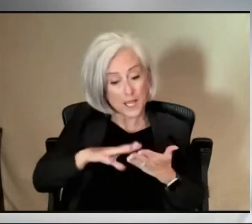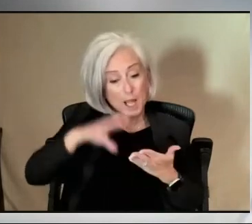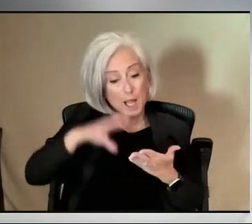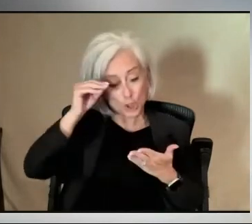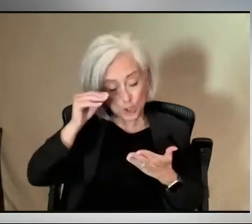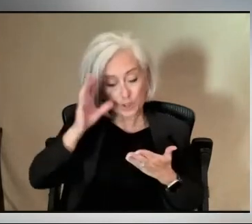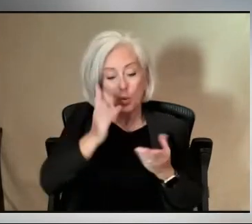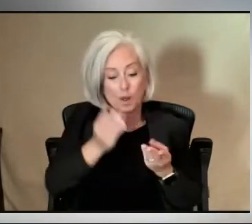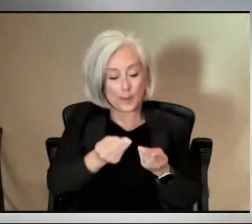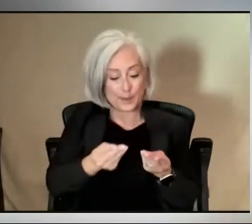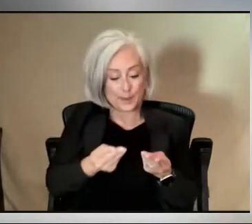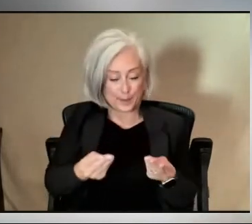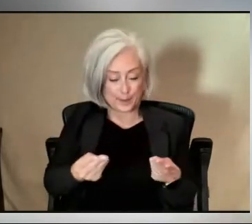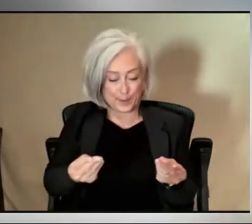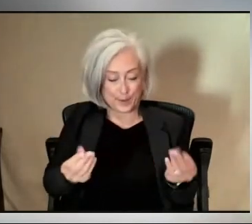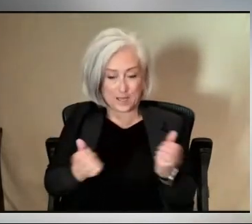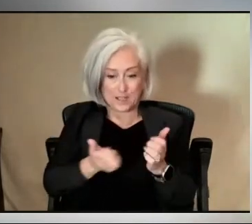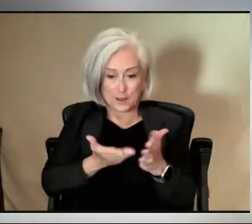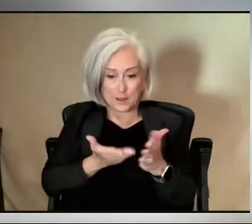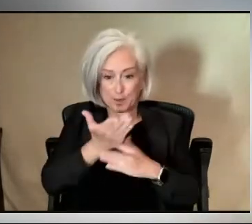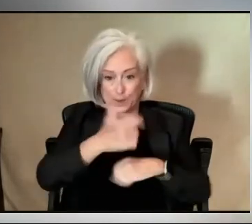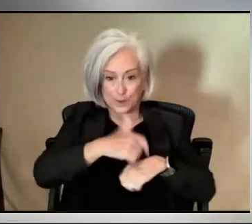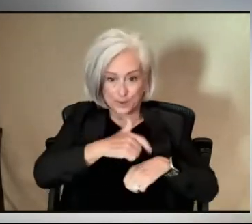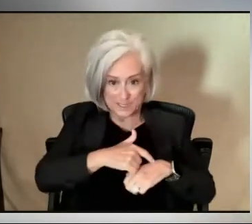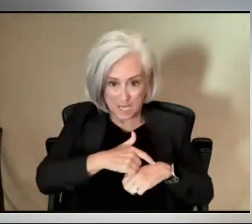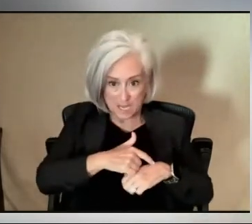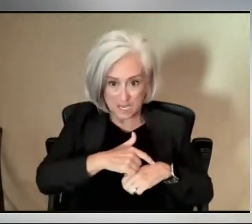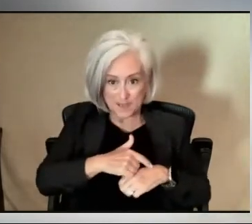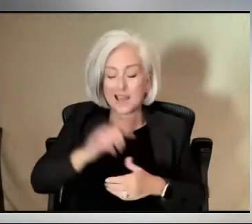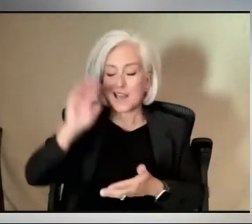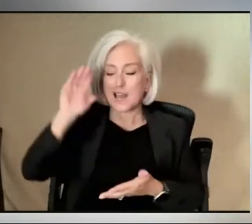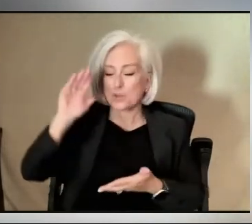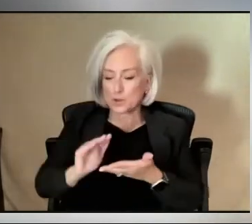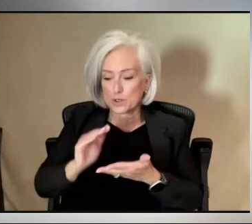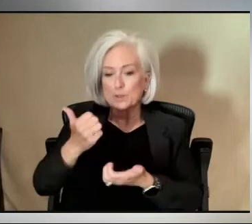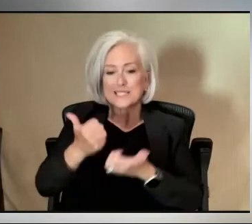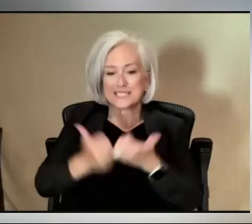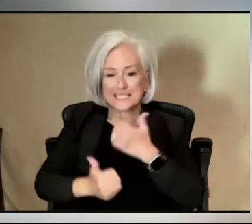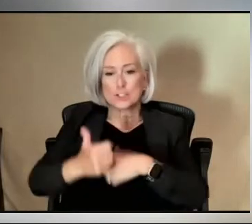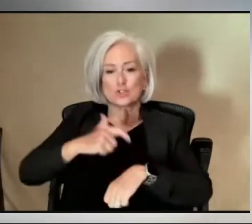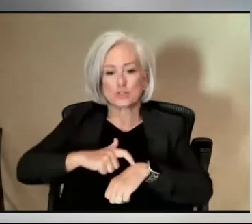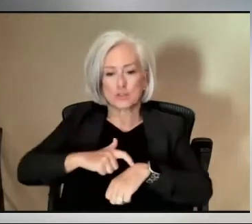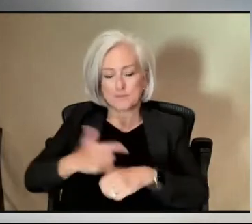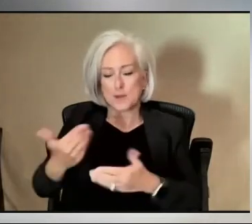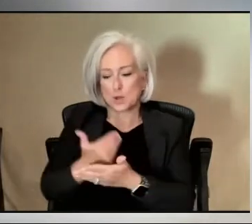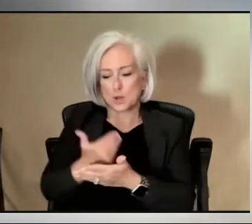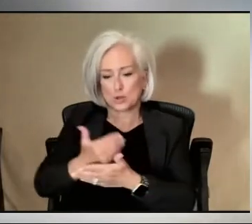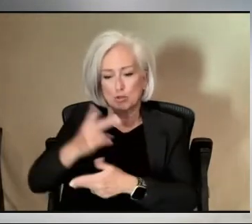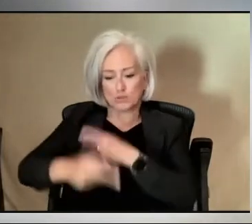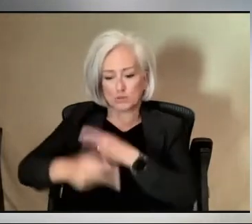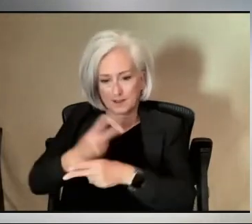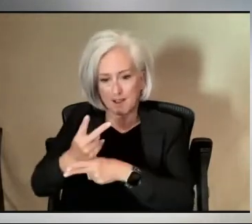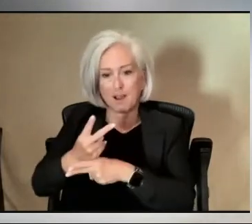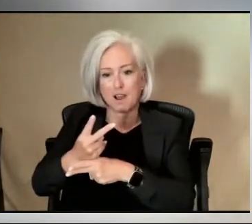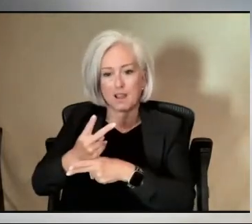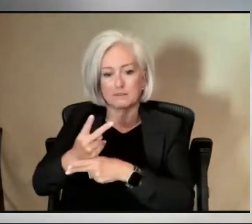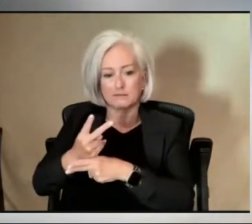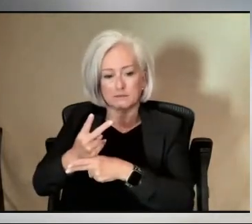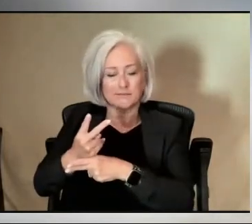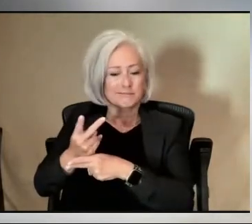reduced further as each new variant develops. So the big question, in fact, while we are having